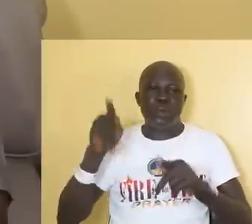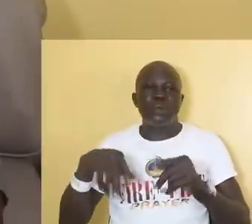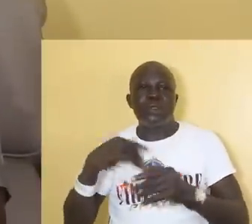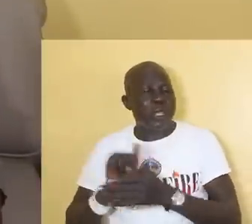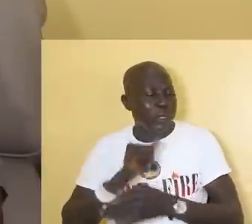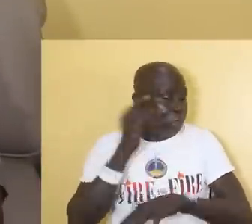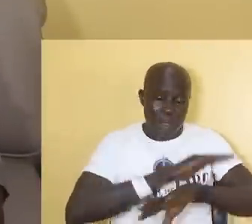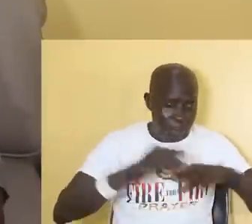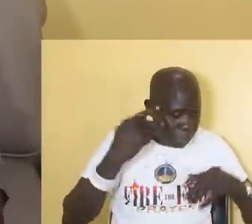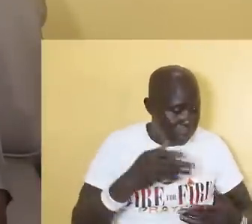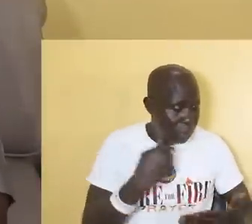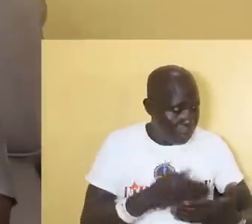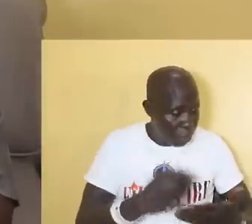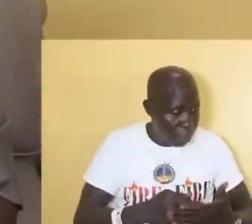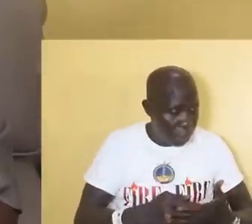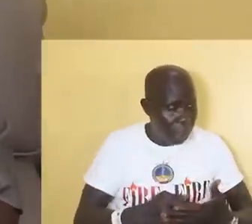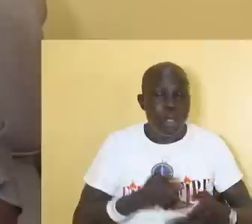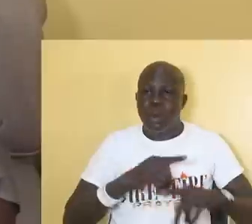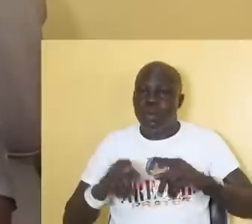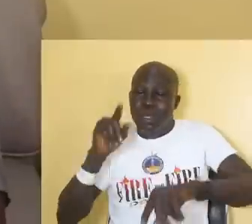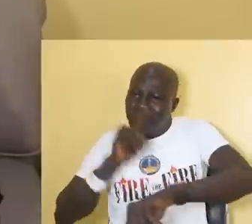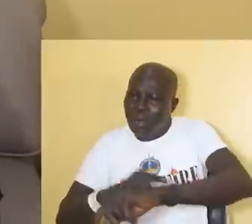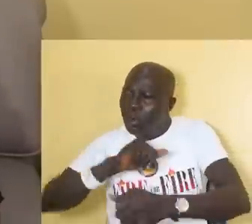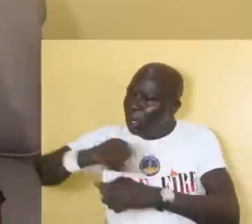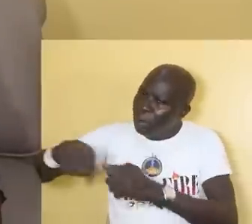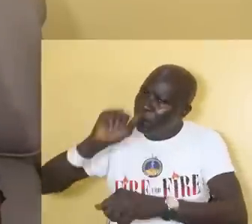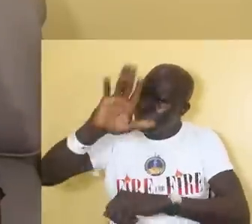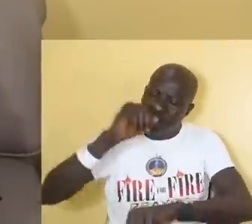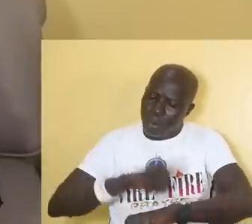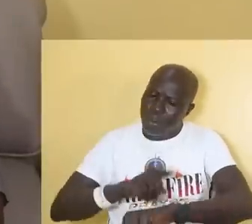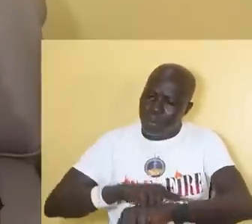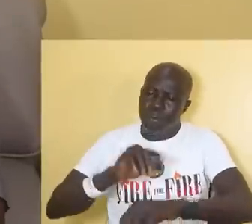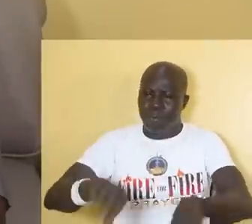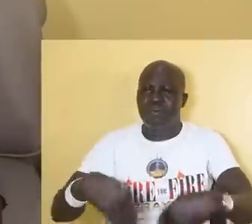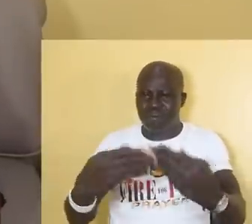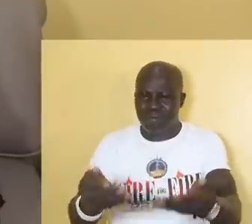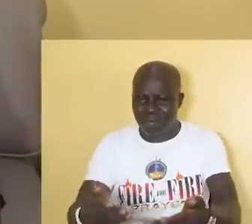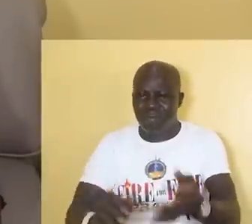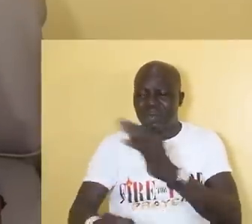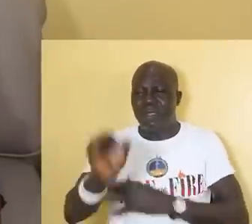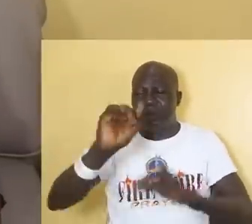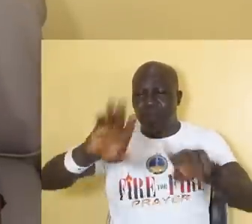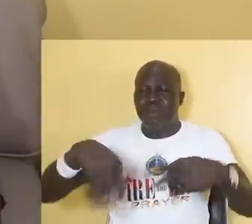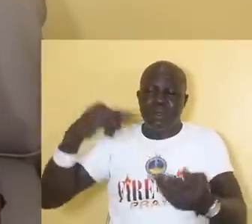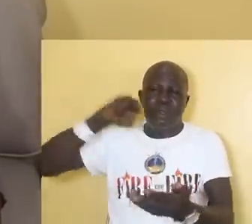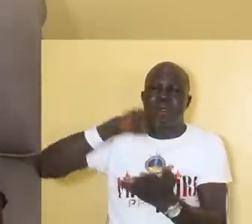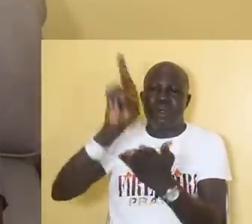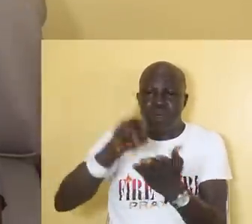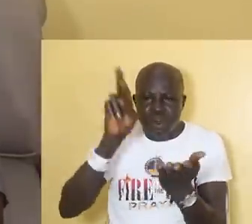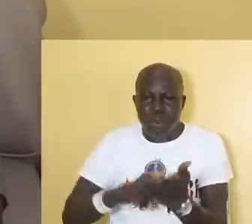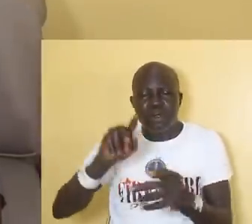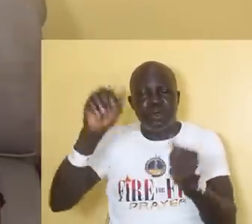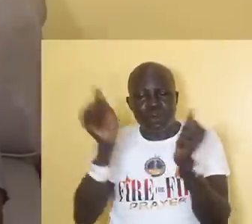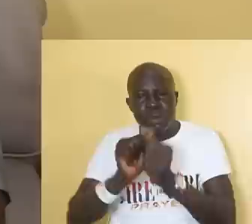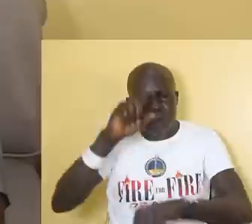won't roll. But as you wait to feel God. But what about your time that you have devoted? All of us start go for. If God reward you with time, as you can, they